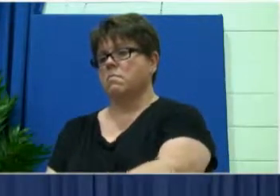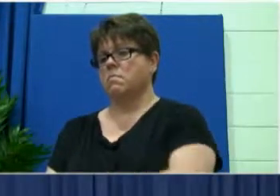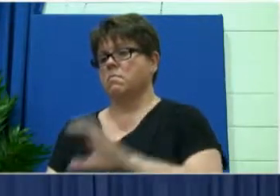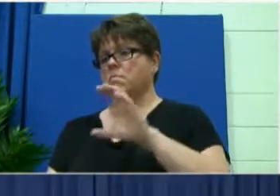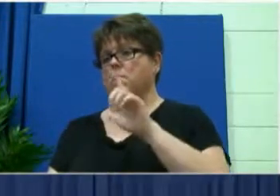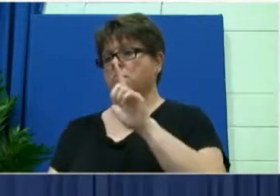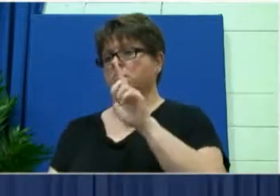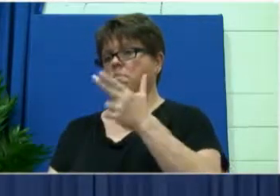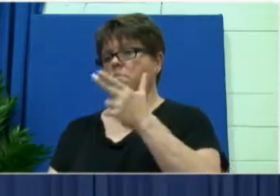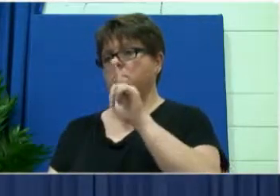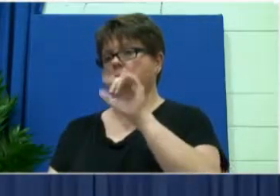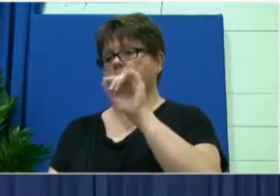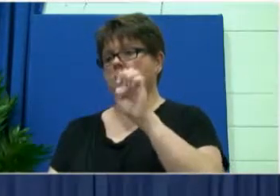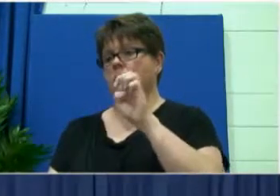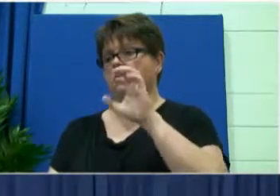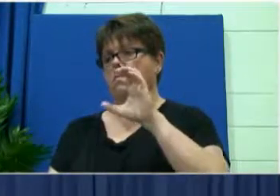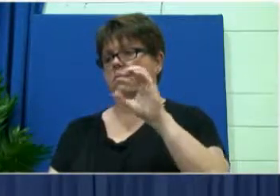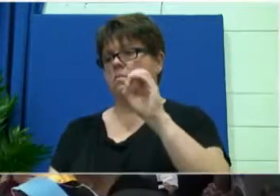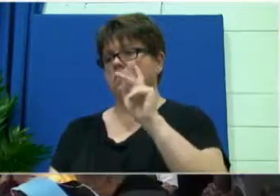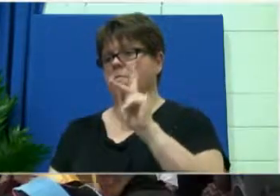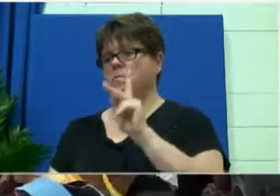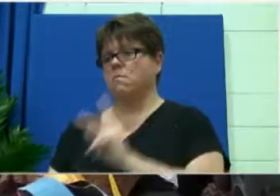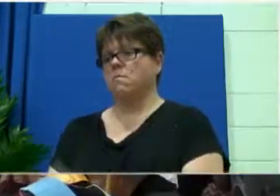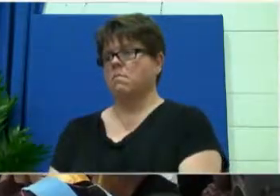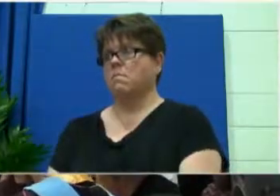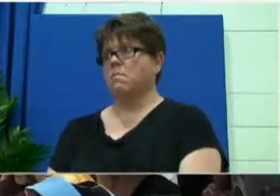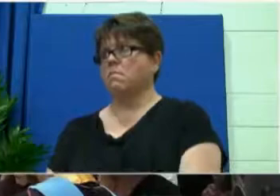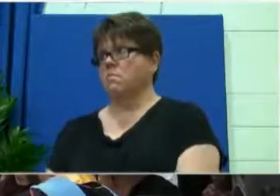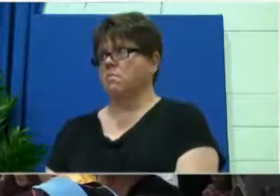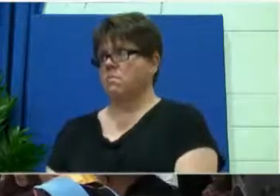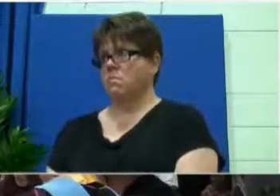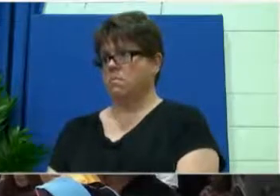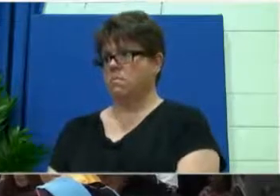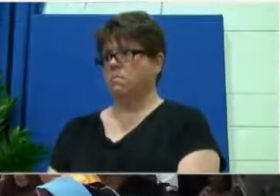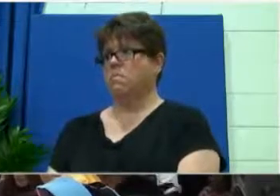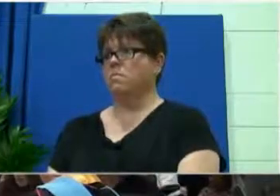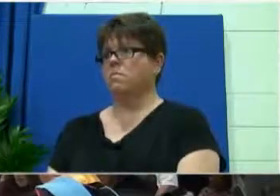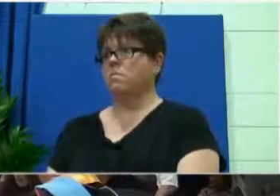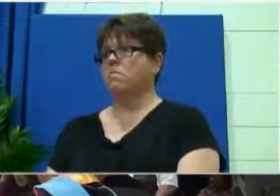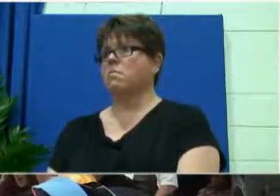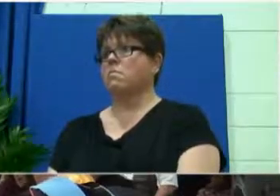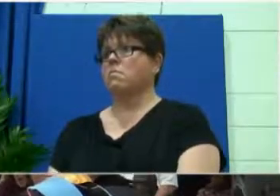Chloe Elizabeth Cook, Associate in Applied Science, Respiratory Therapy.